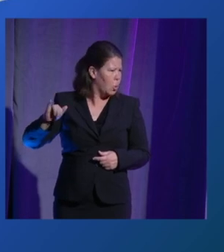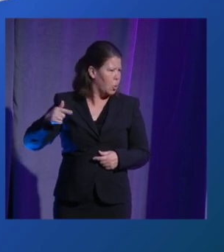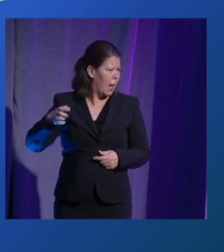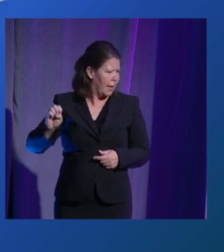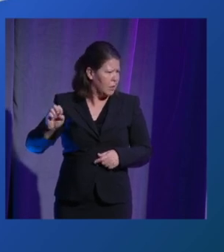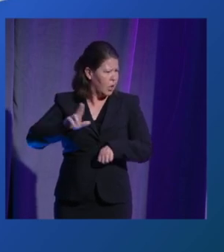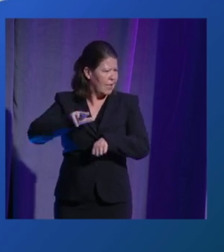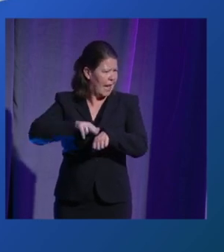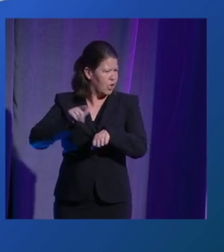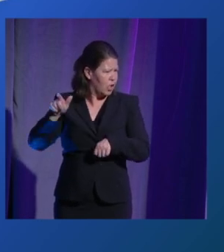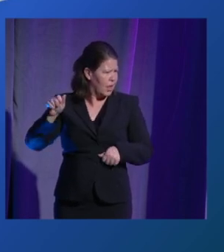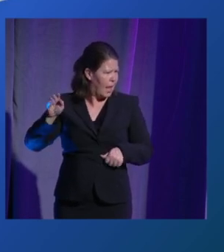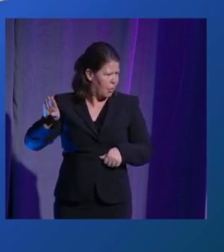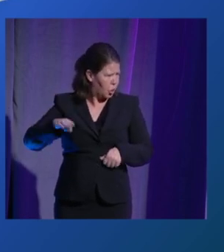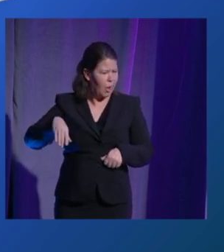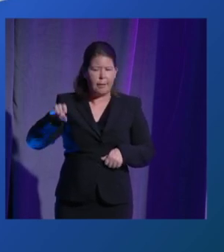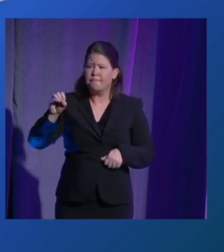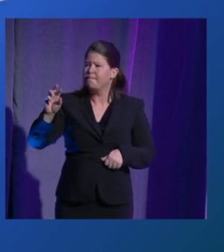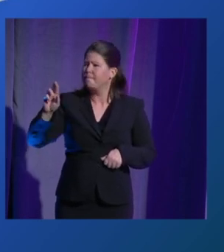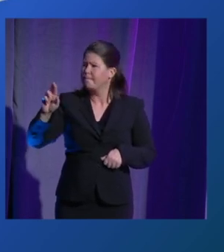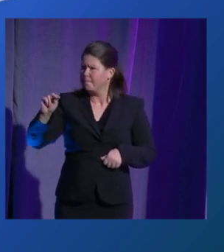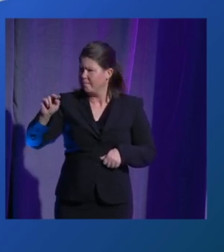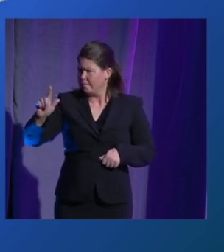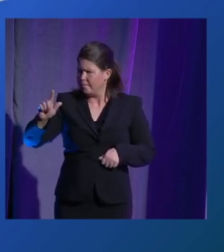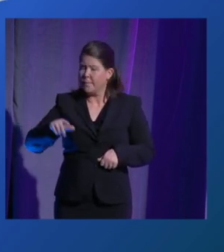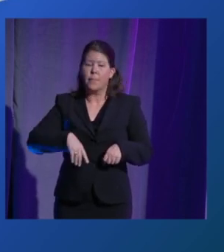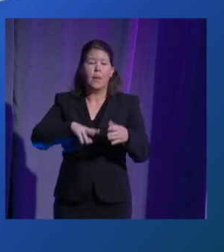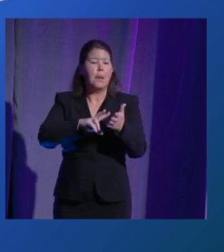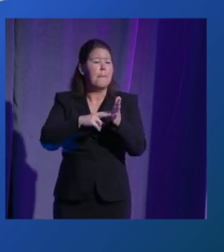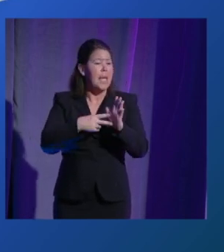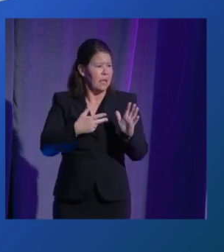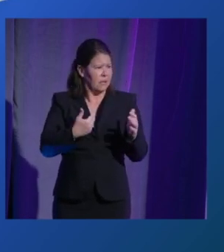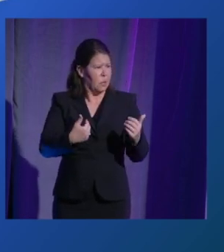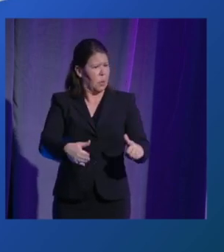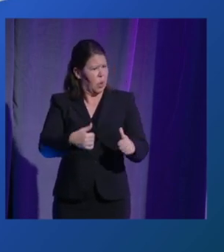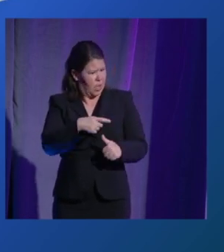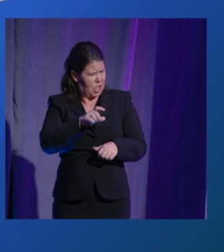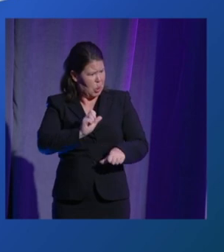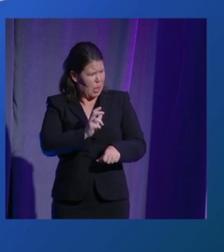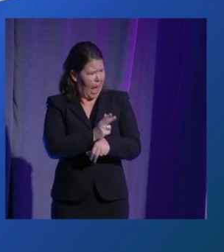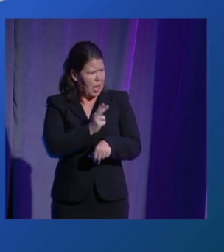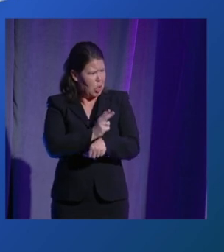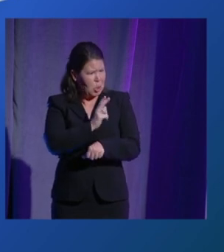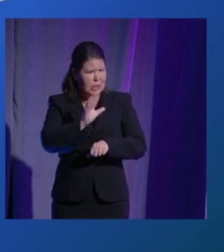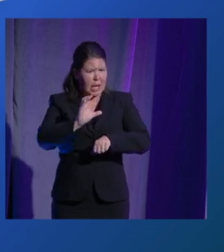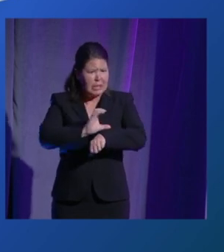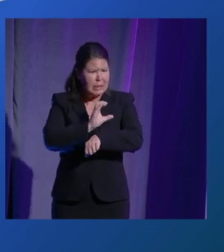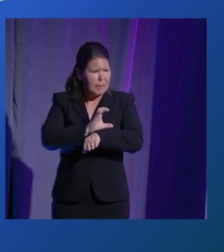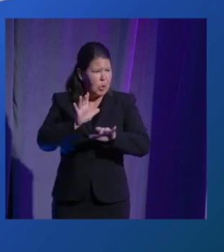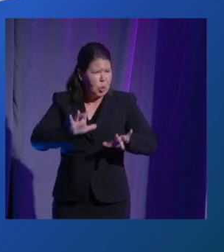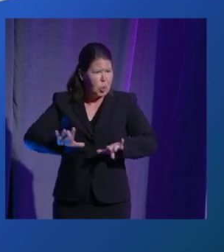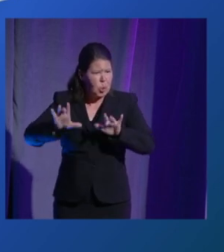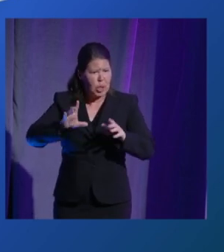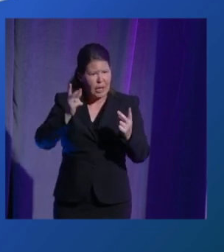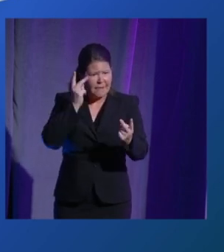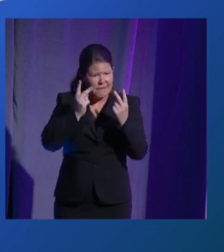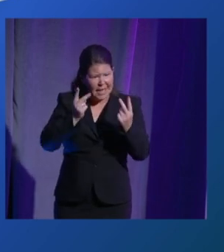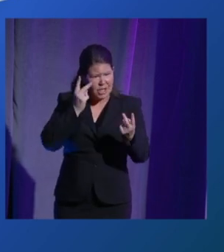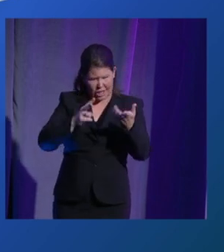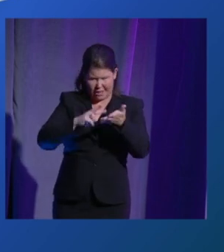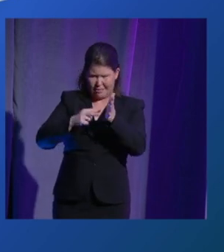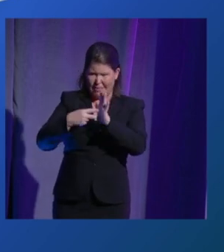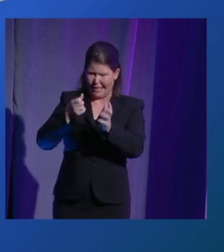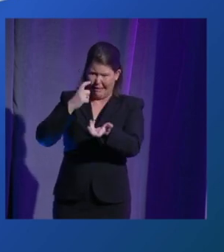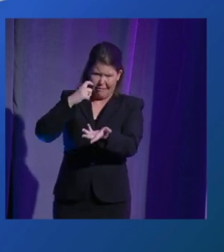use computer vision to detect Millions right millions and millions of buildings and easily